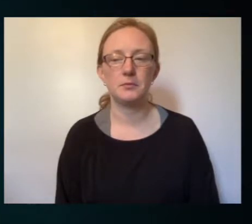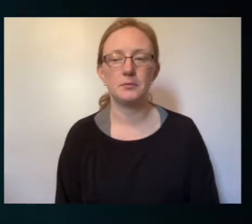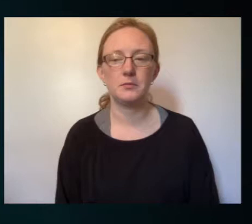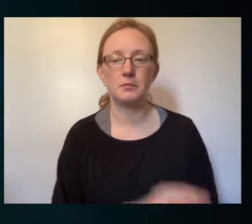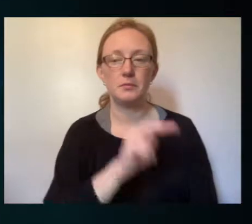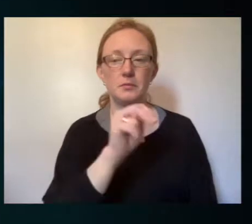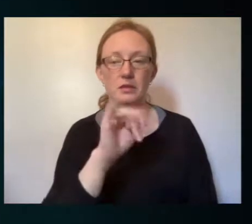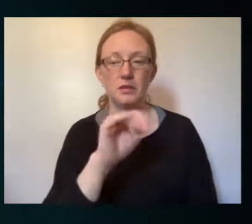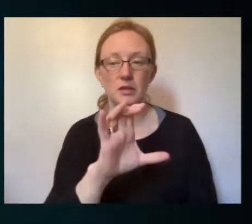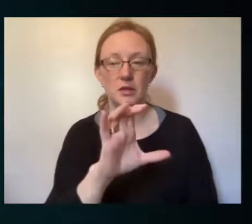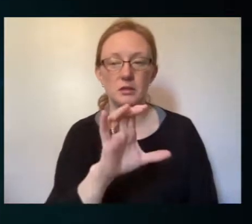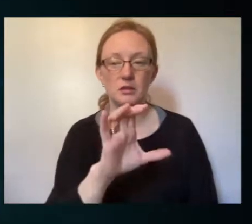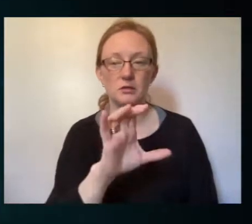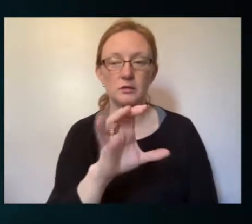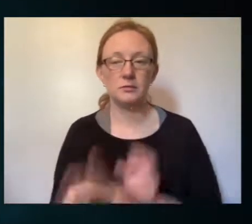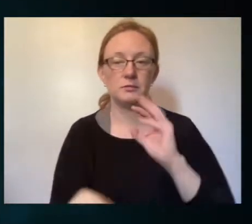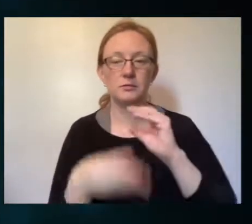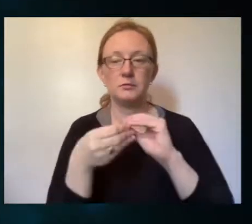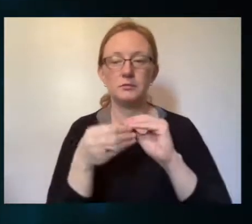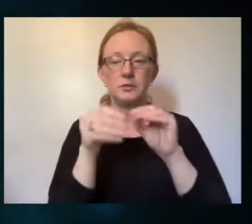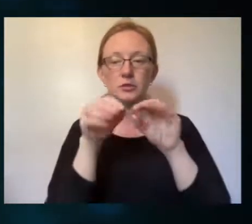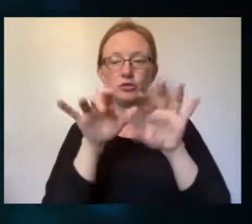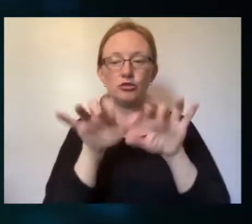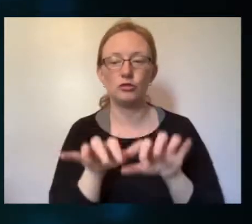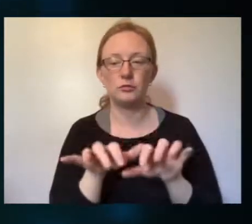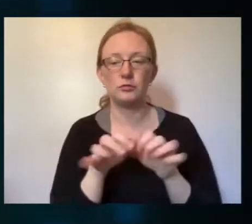Nick has added in the chat,